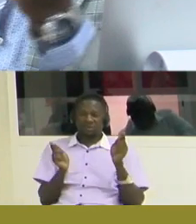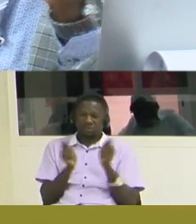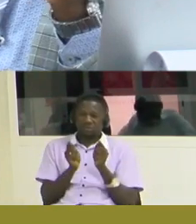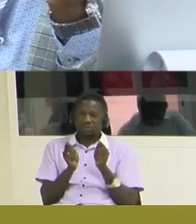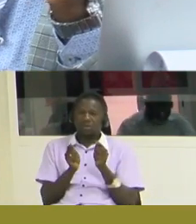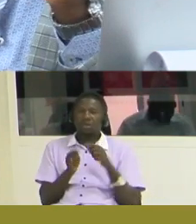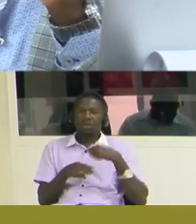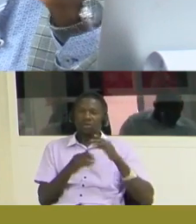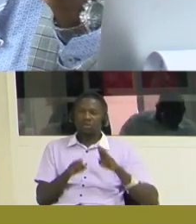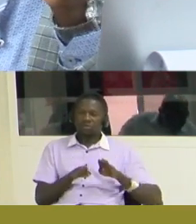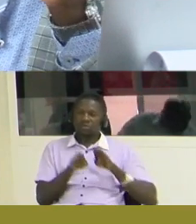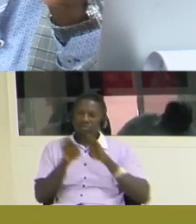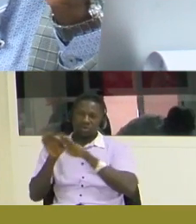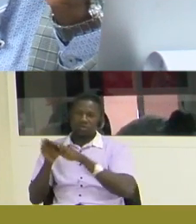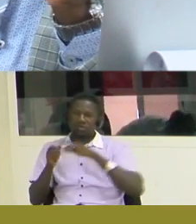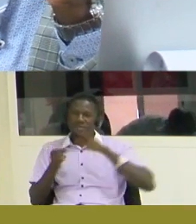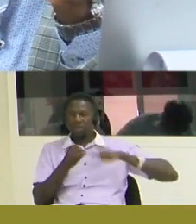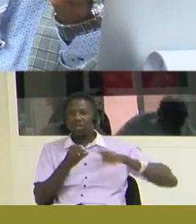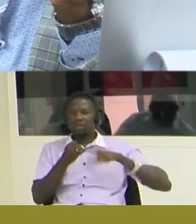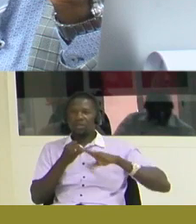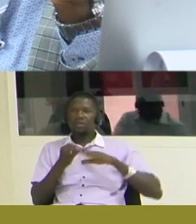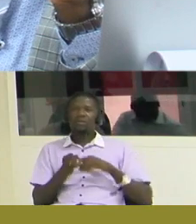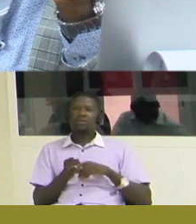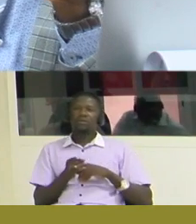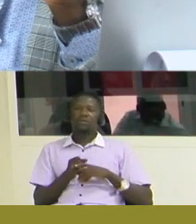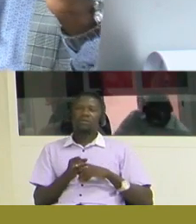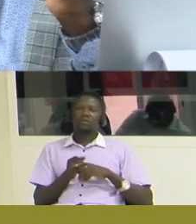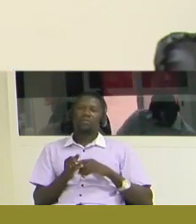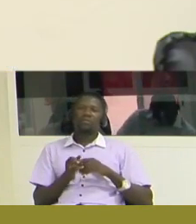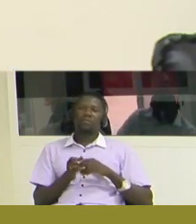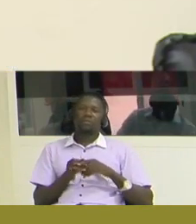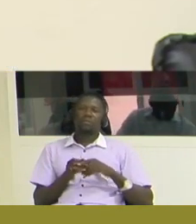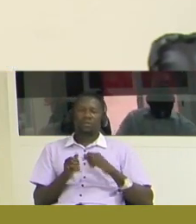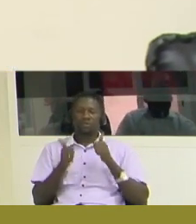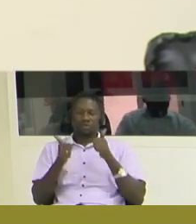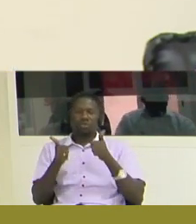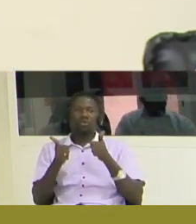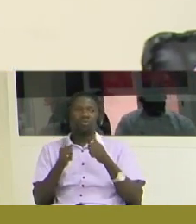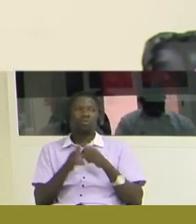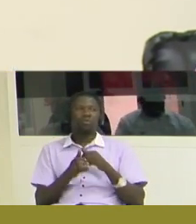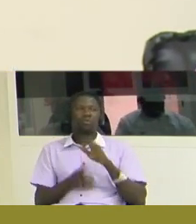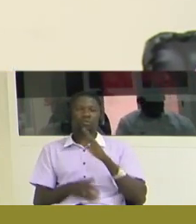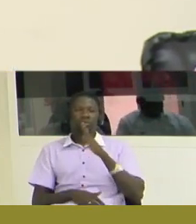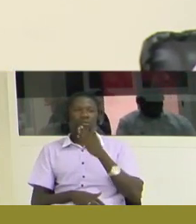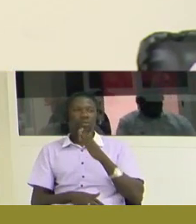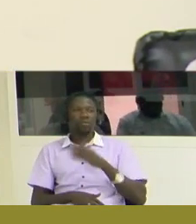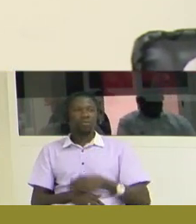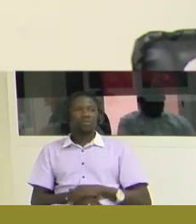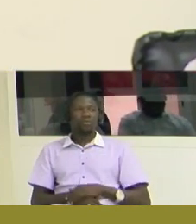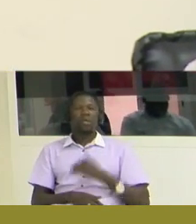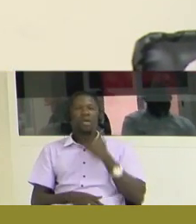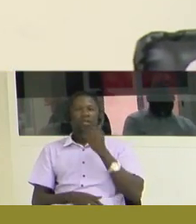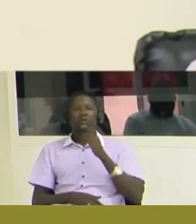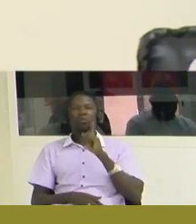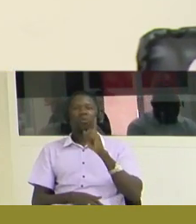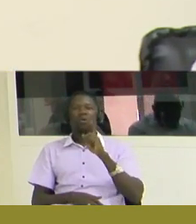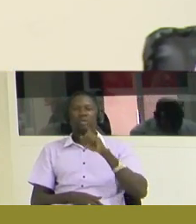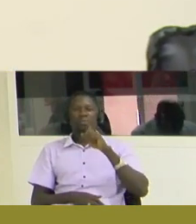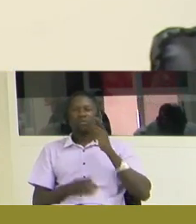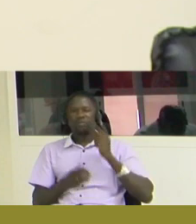then we will move on to the last issue ah splendid that's good and maybe I can ask one quick clarification